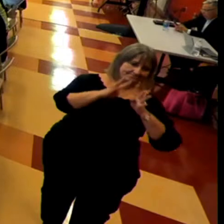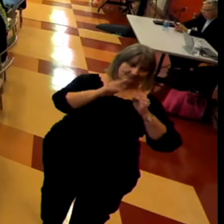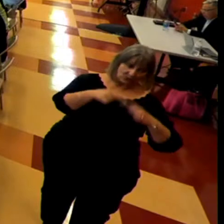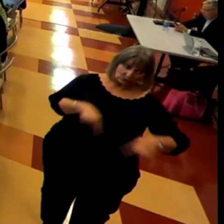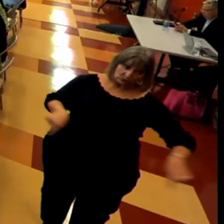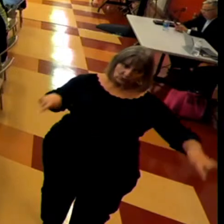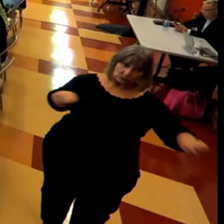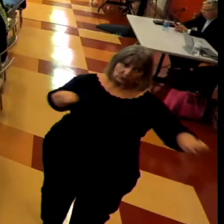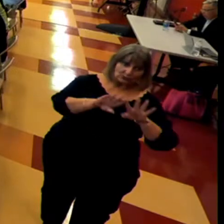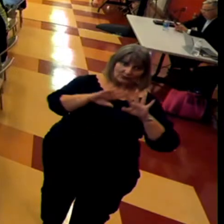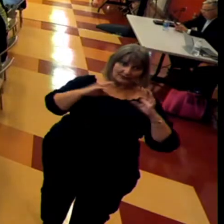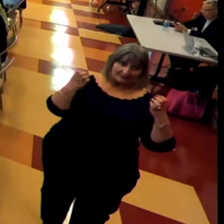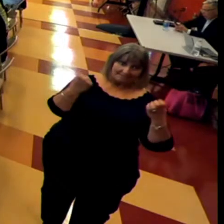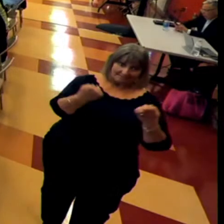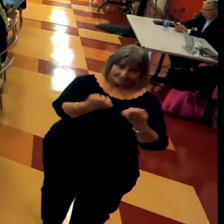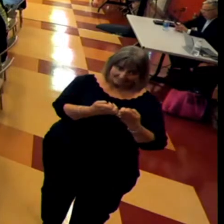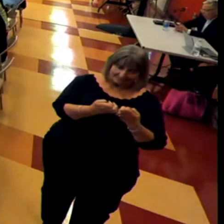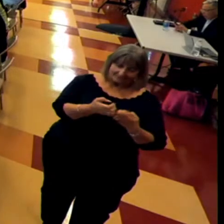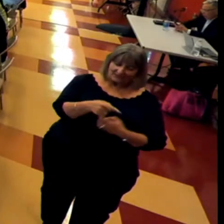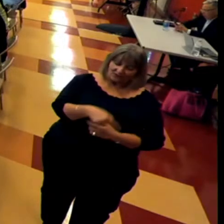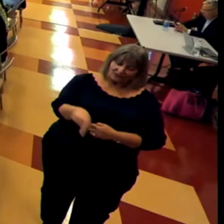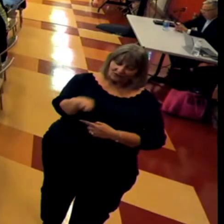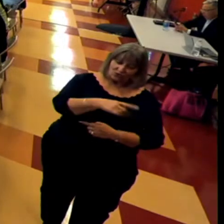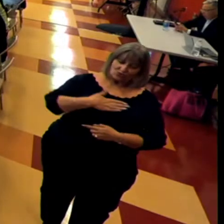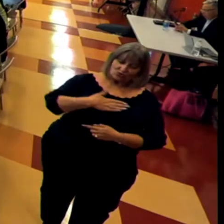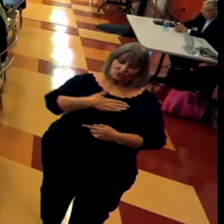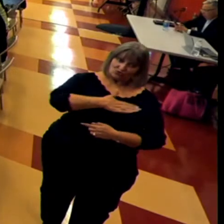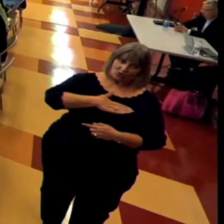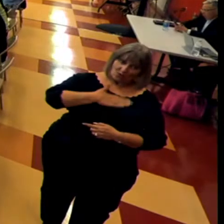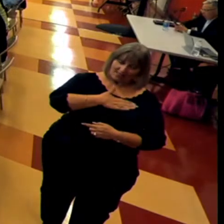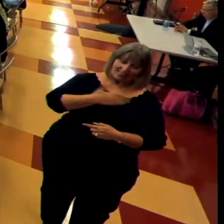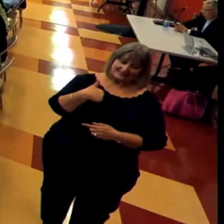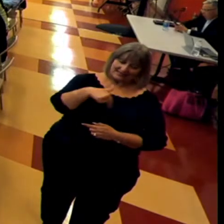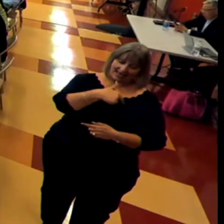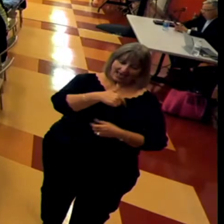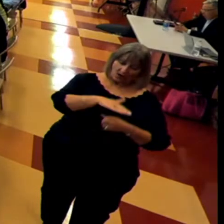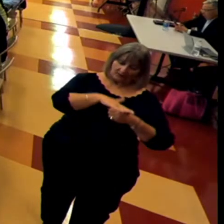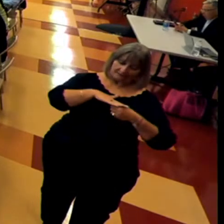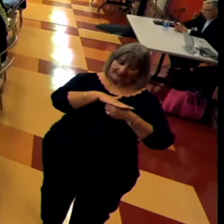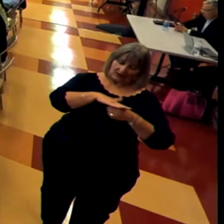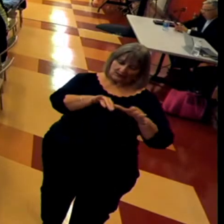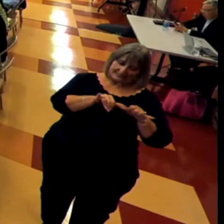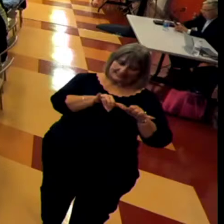you to please consider keeping us in District 6.